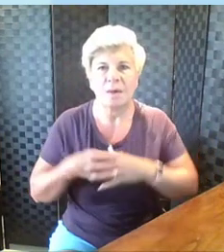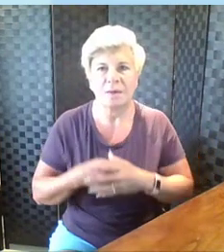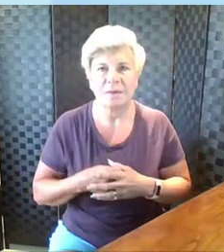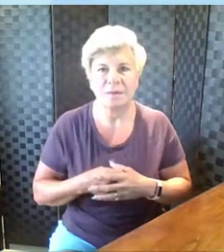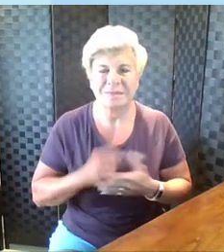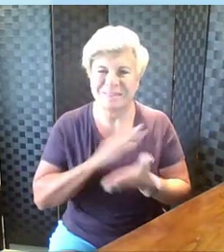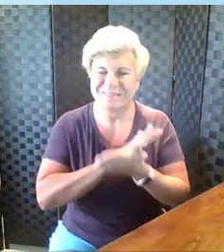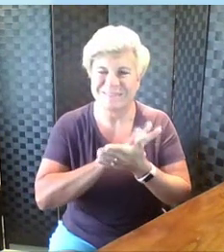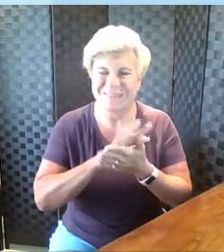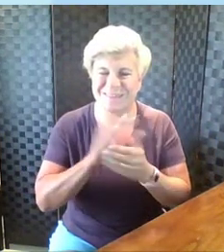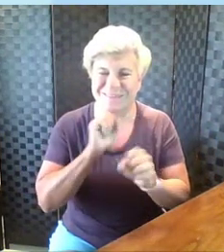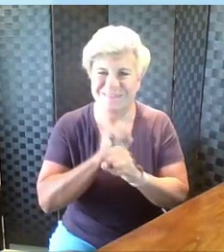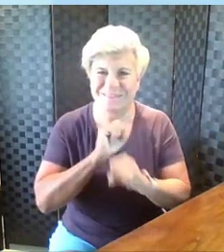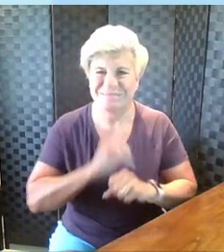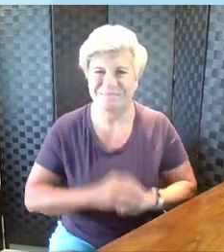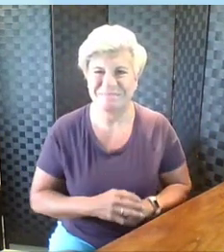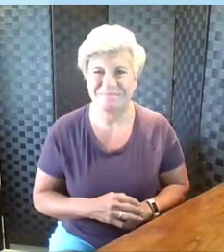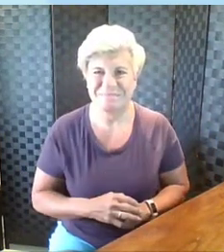Very nice. Okay.